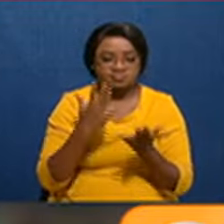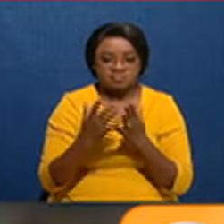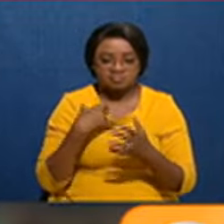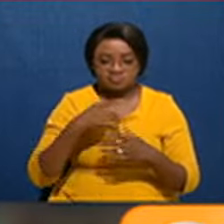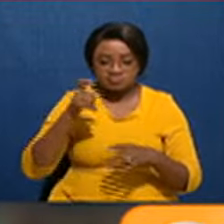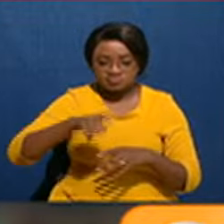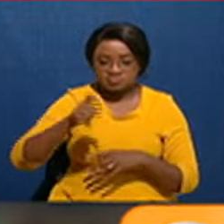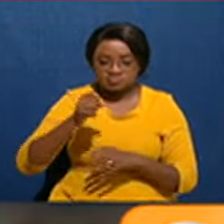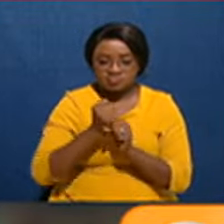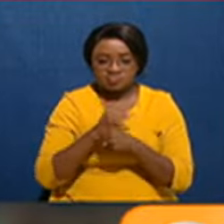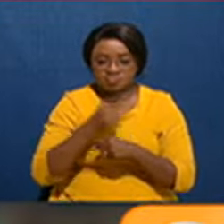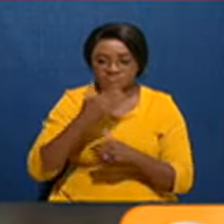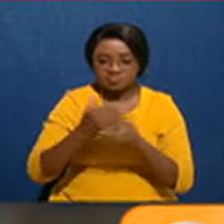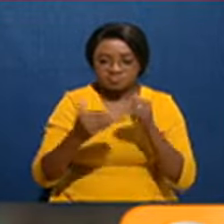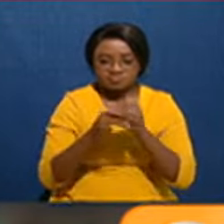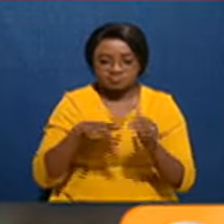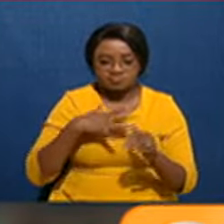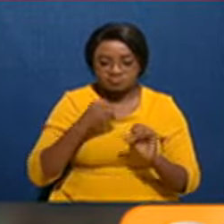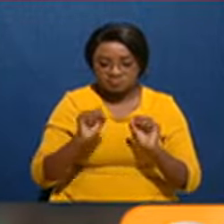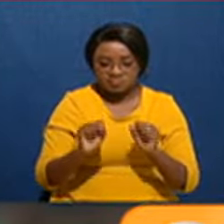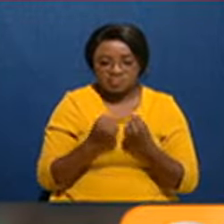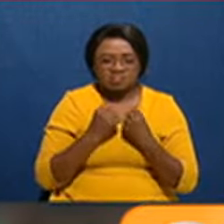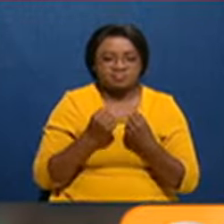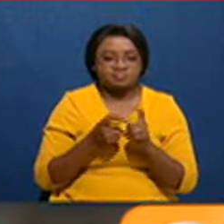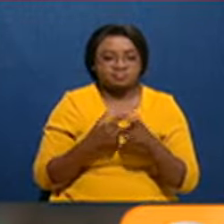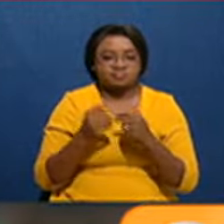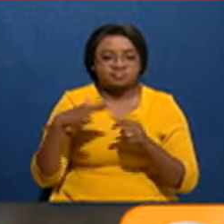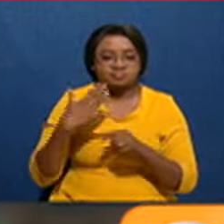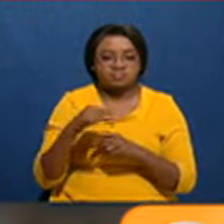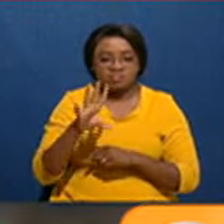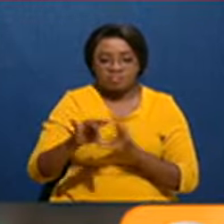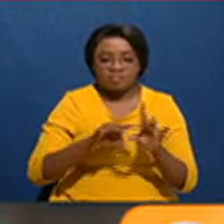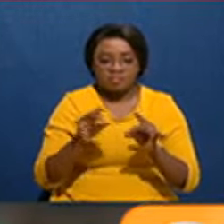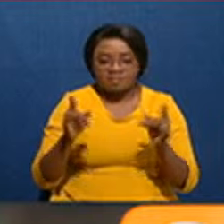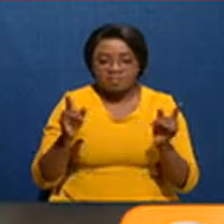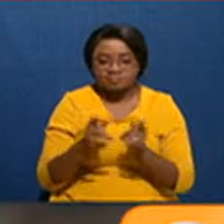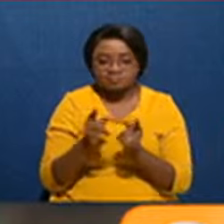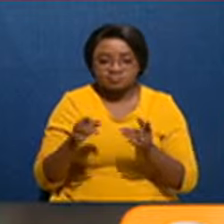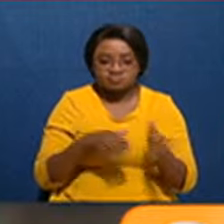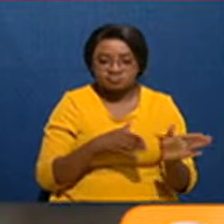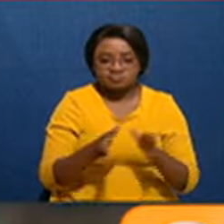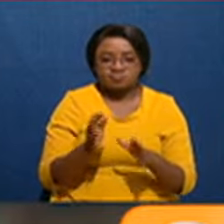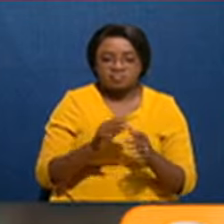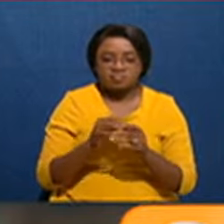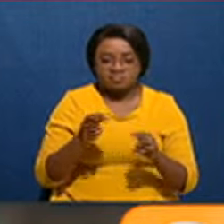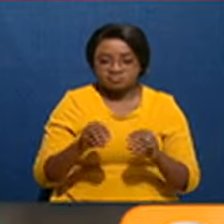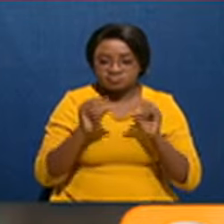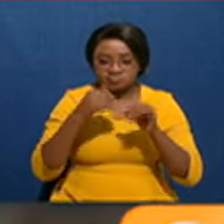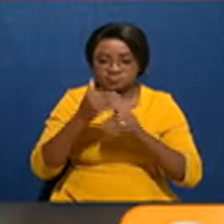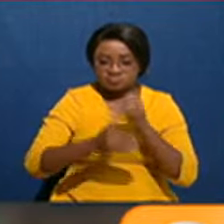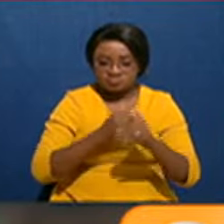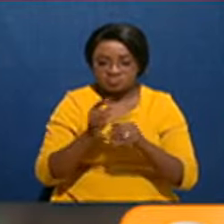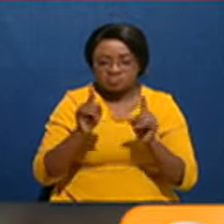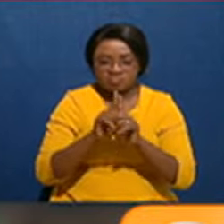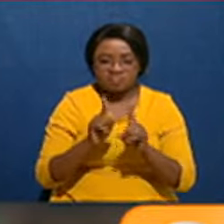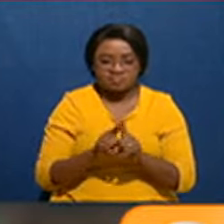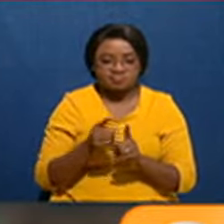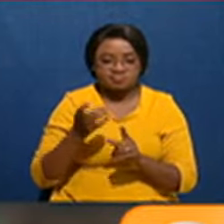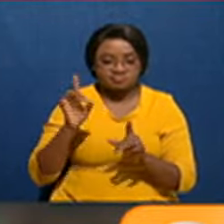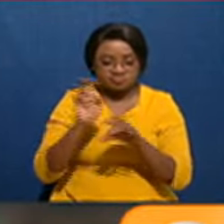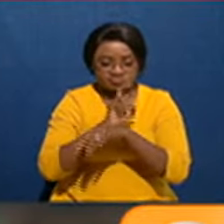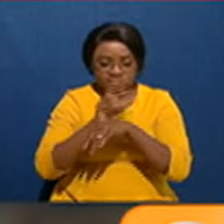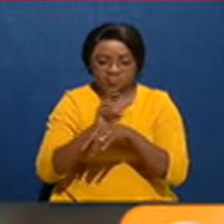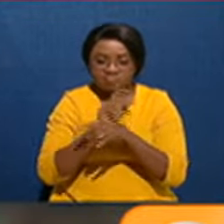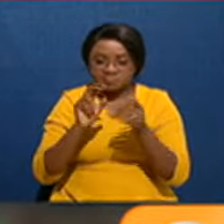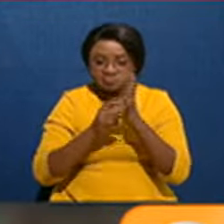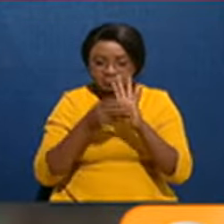that will make the building to be safe, they will find a shortcut out of it in terms of materials, the quality of materials, and even the supervision. So it's important